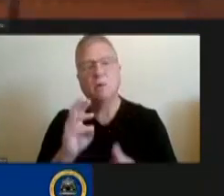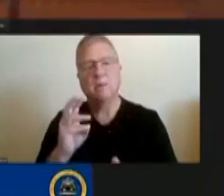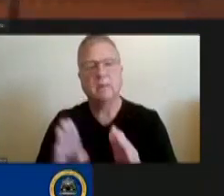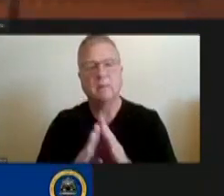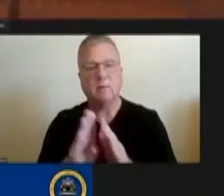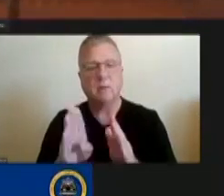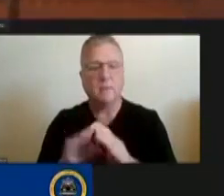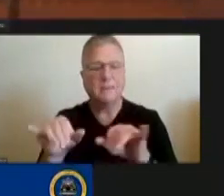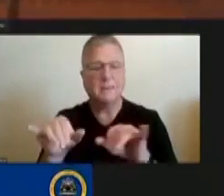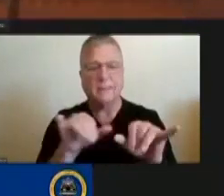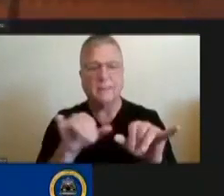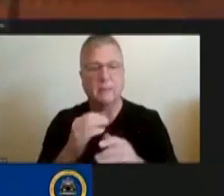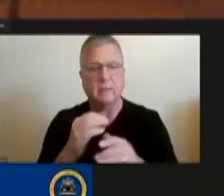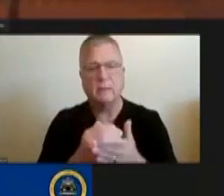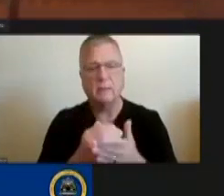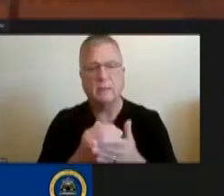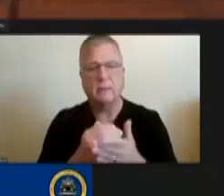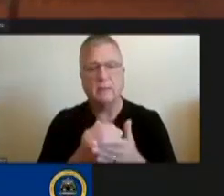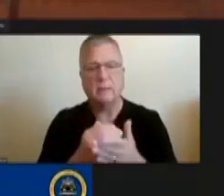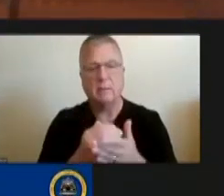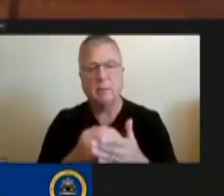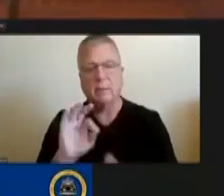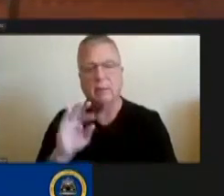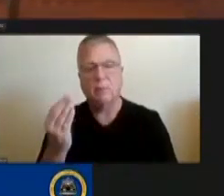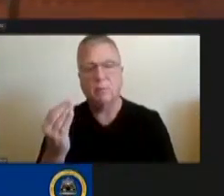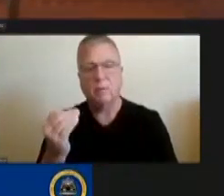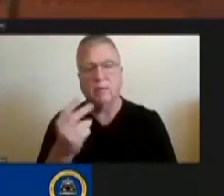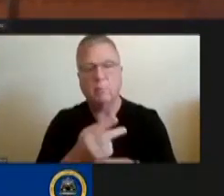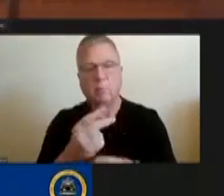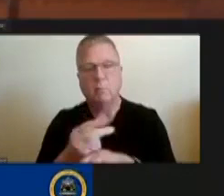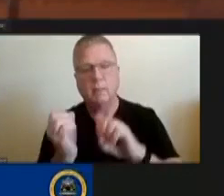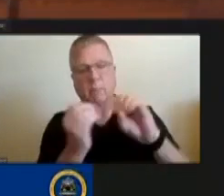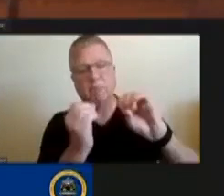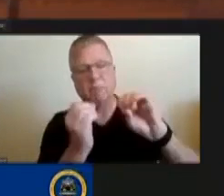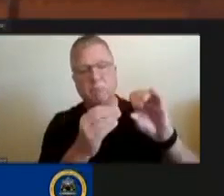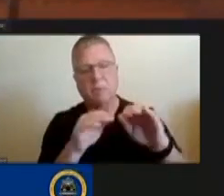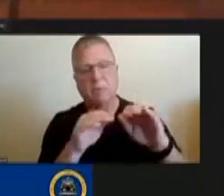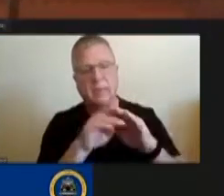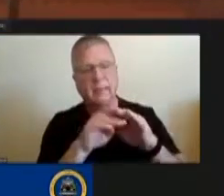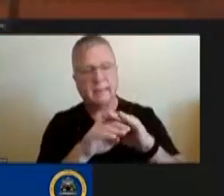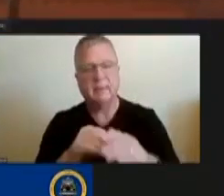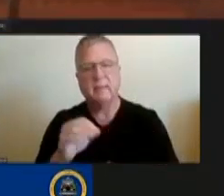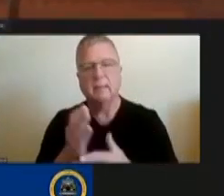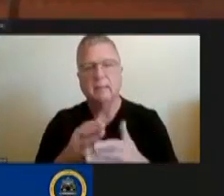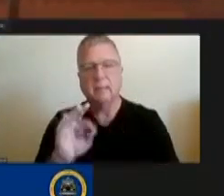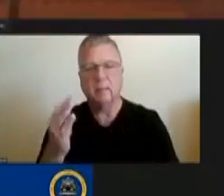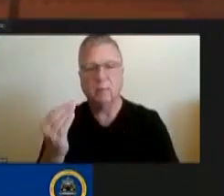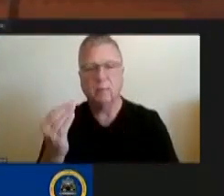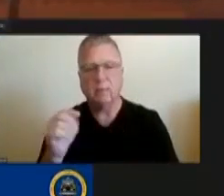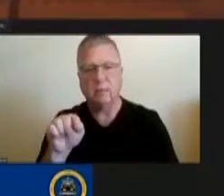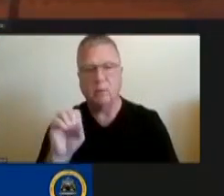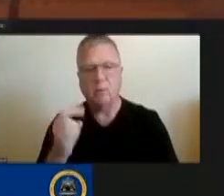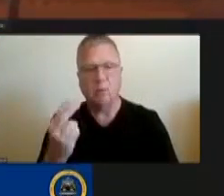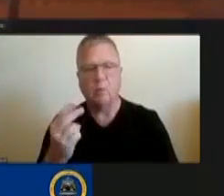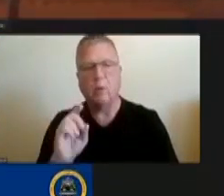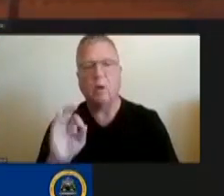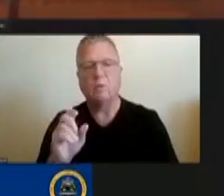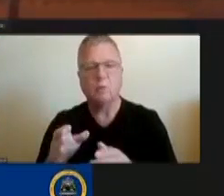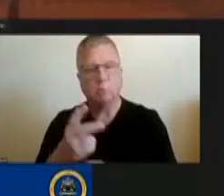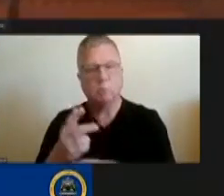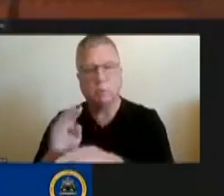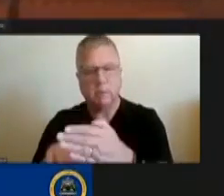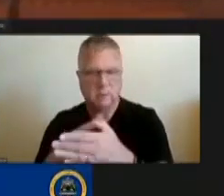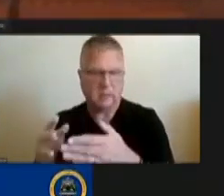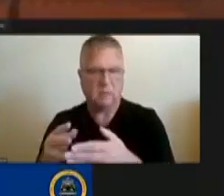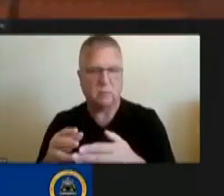Chapter 914, Parking, Loading, and Access, Section 914.02, Off-Street Parking Schedules, to